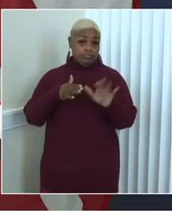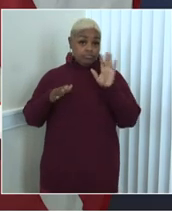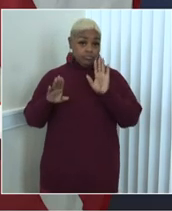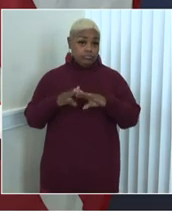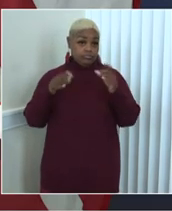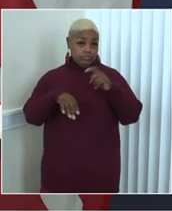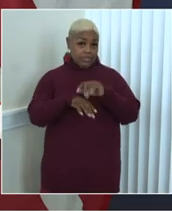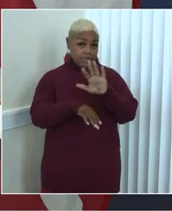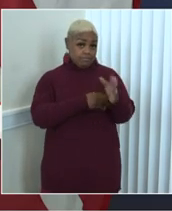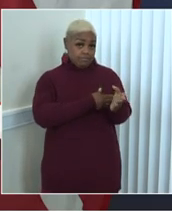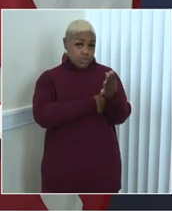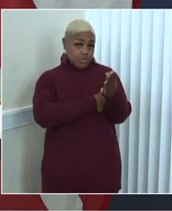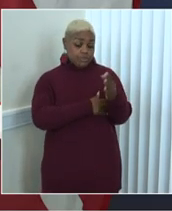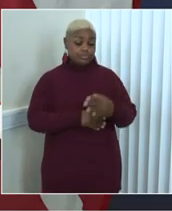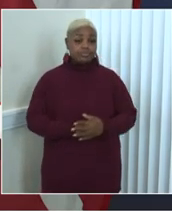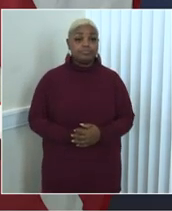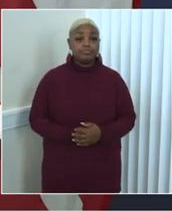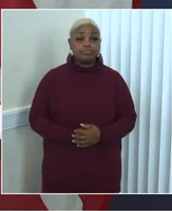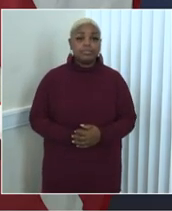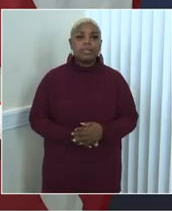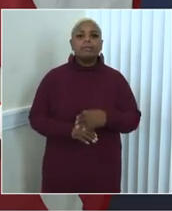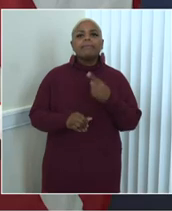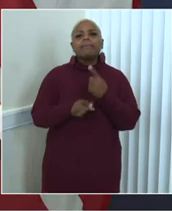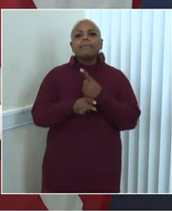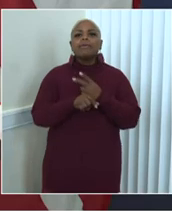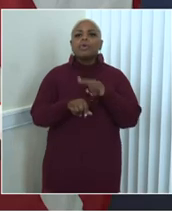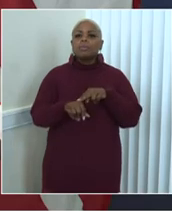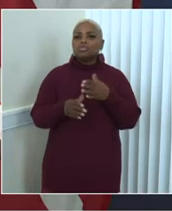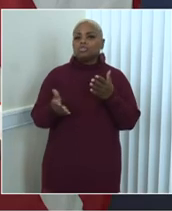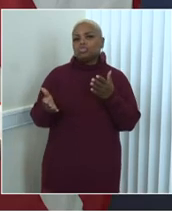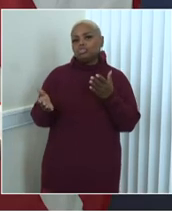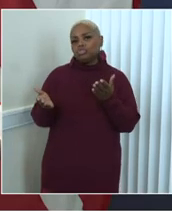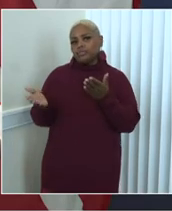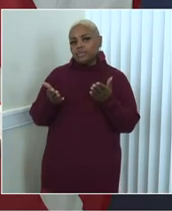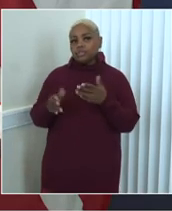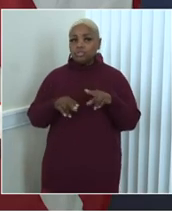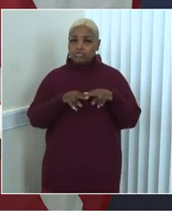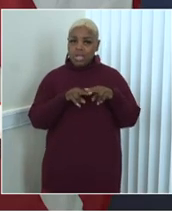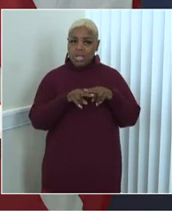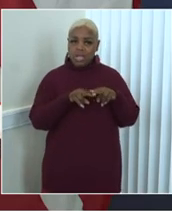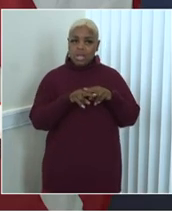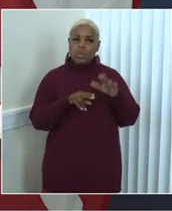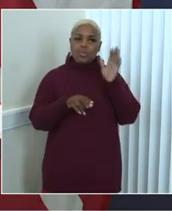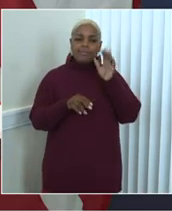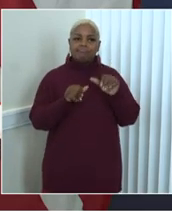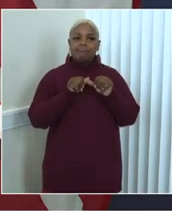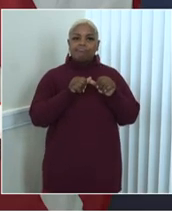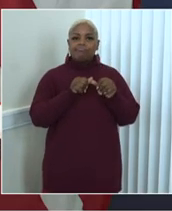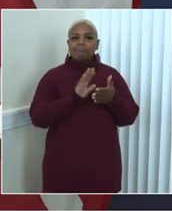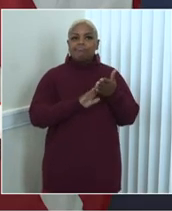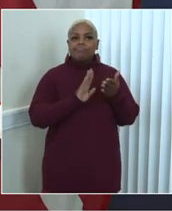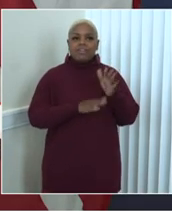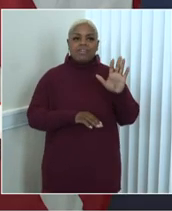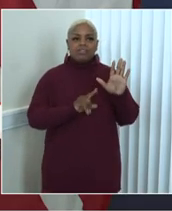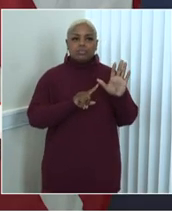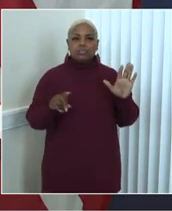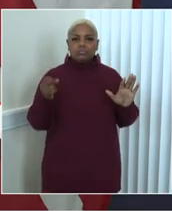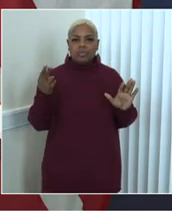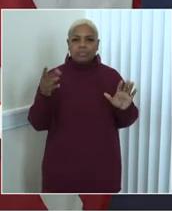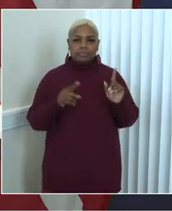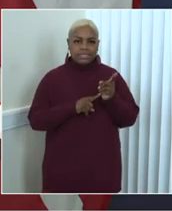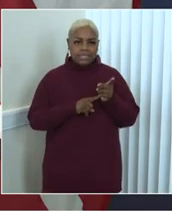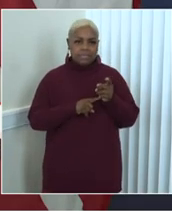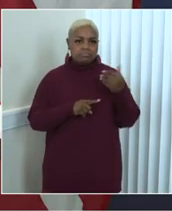weekday service with trains running every 5 to 12 minutes depending on the line. Customers attending events at Capital One Arena should take the